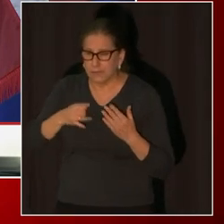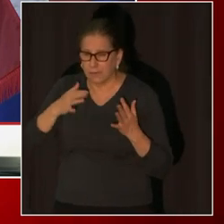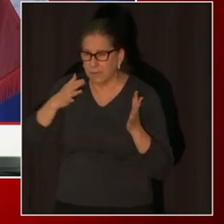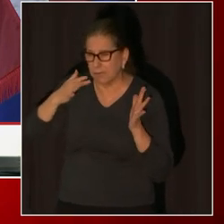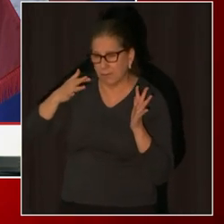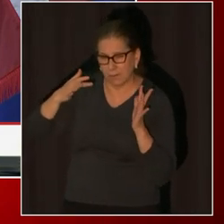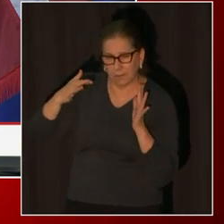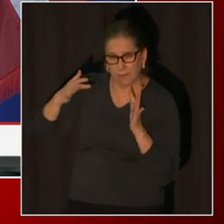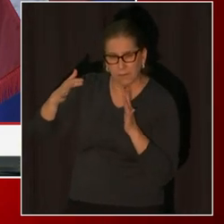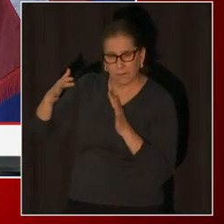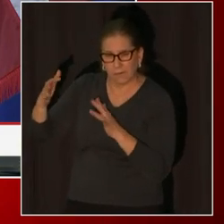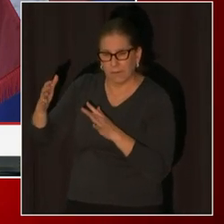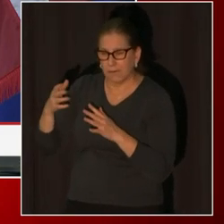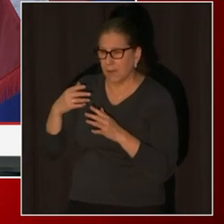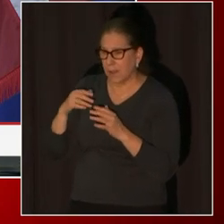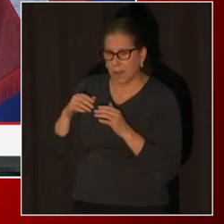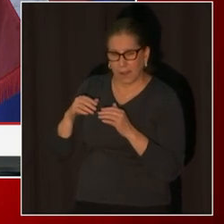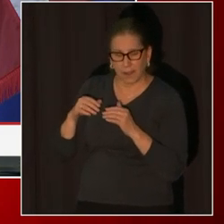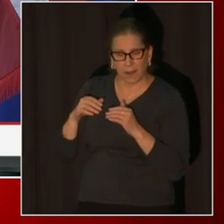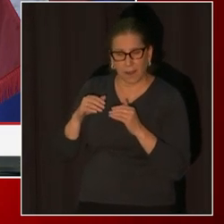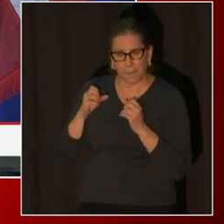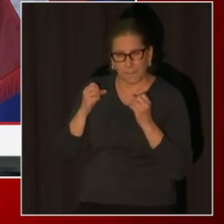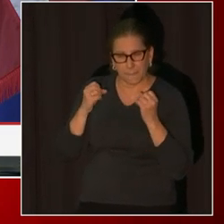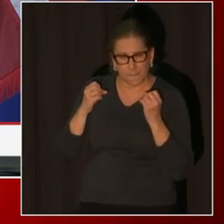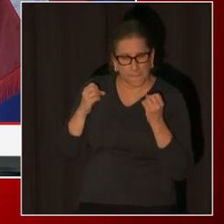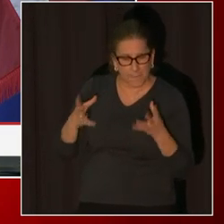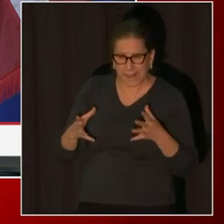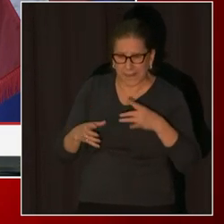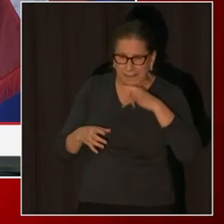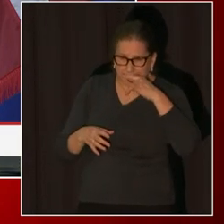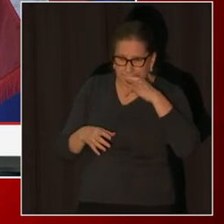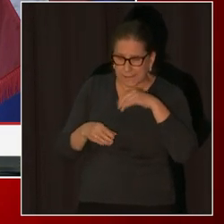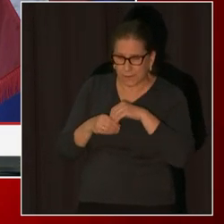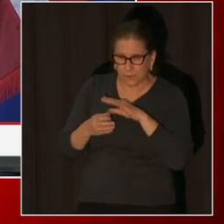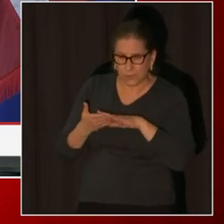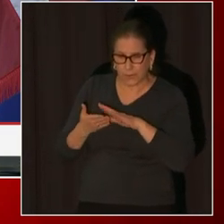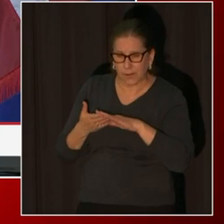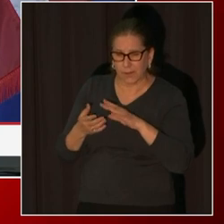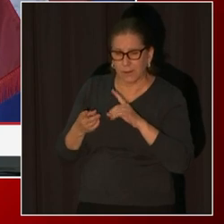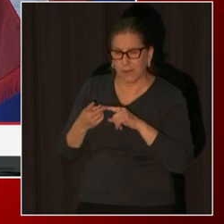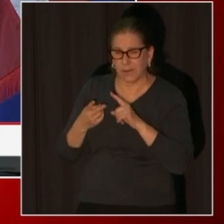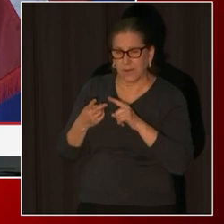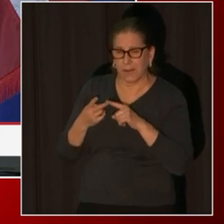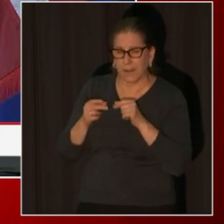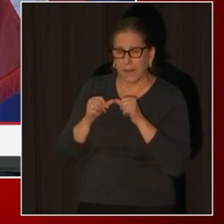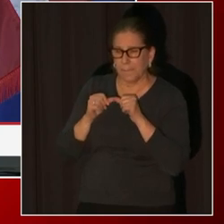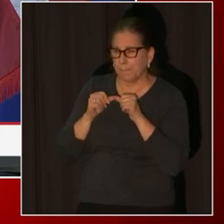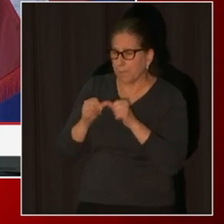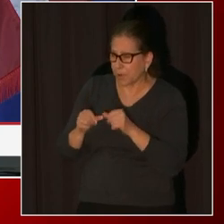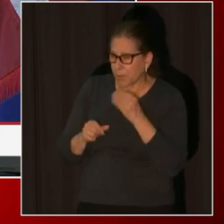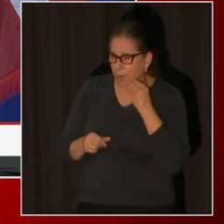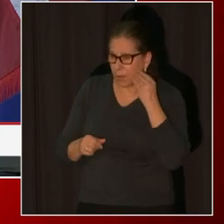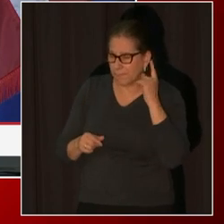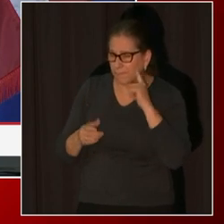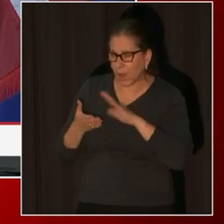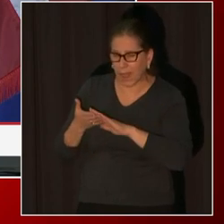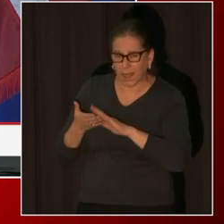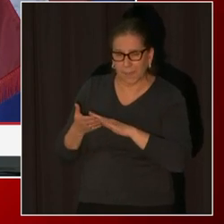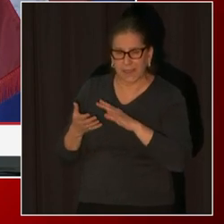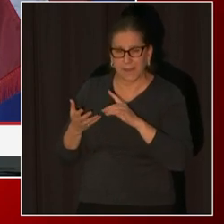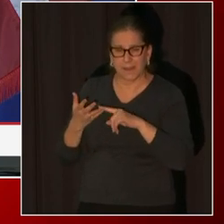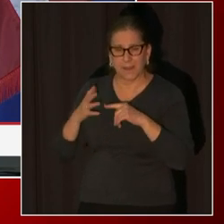for the Excel Academy, and also to have an innovative new structure at Spingarn to bring that building back, have